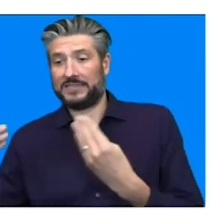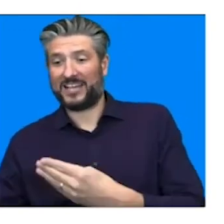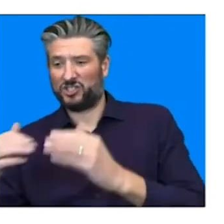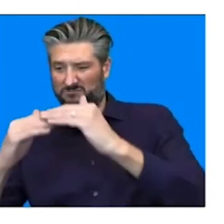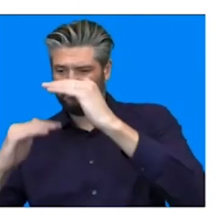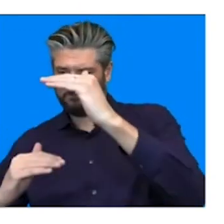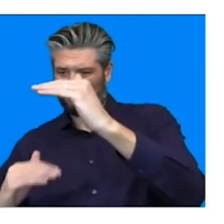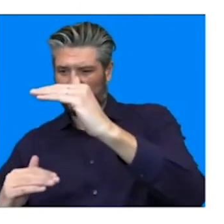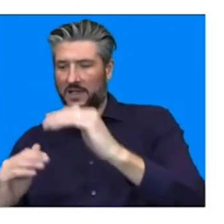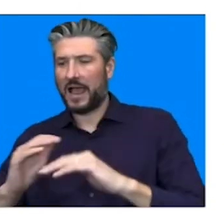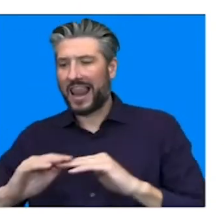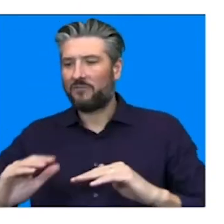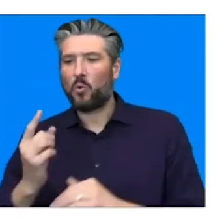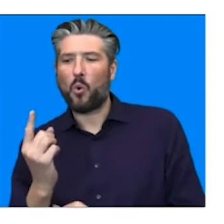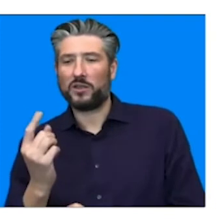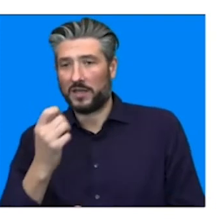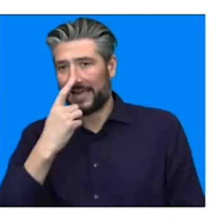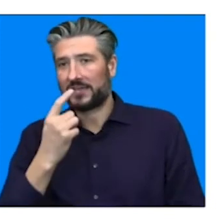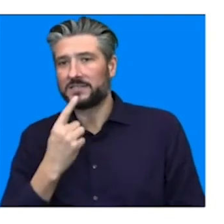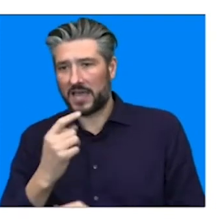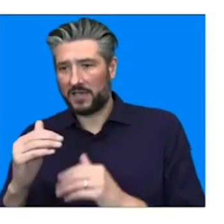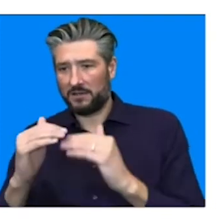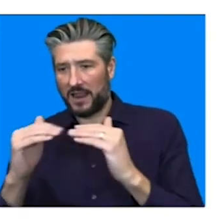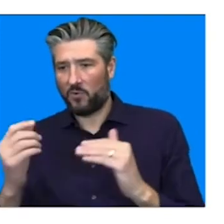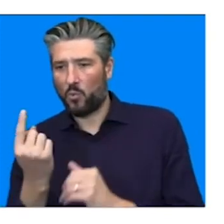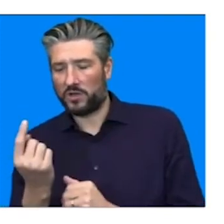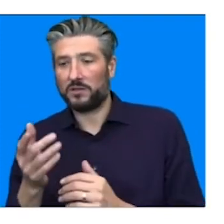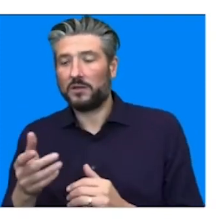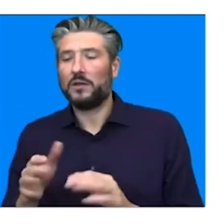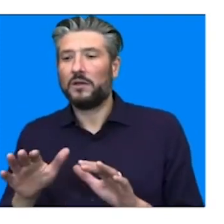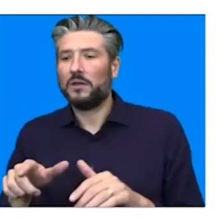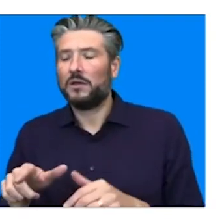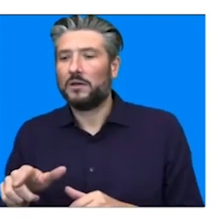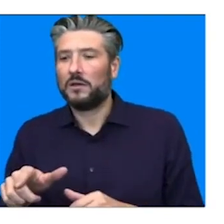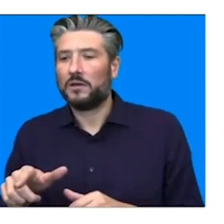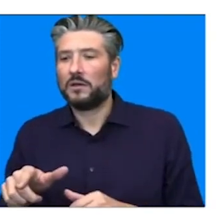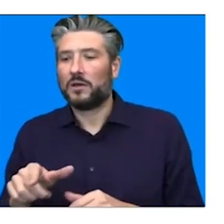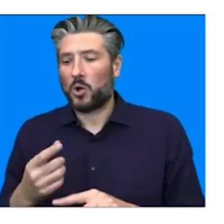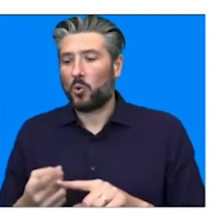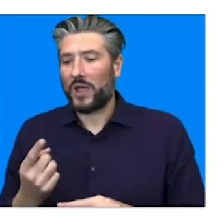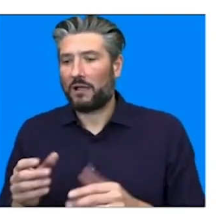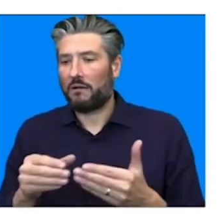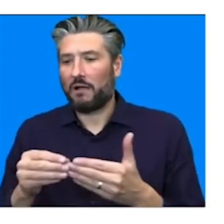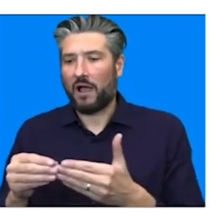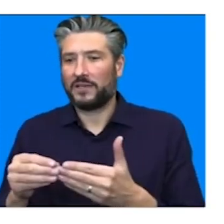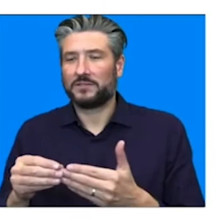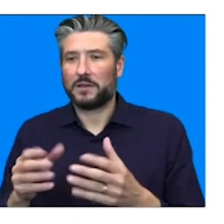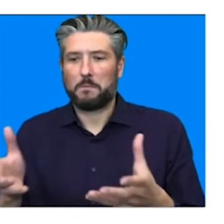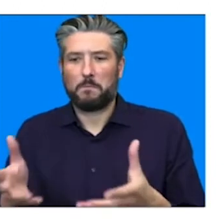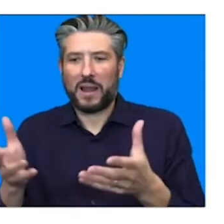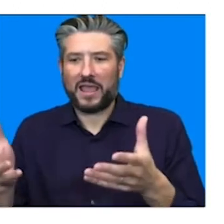So if I jump by level 1 headings. Quick Guide, playing the Motif ES. And